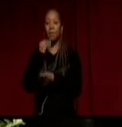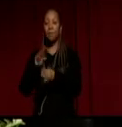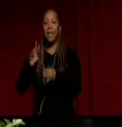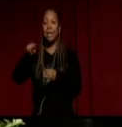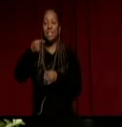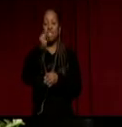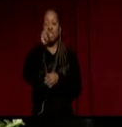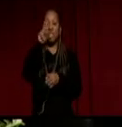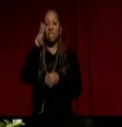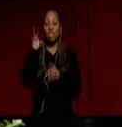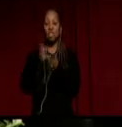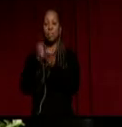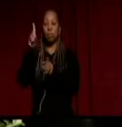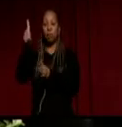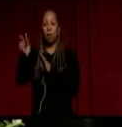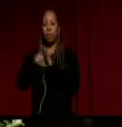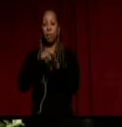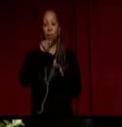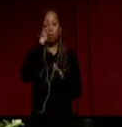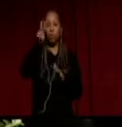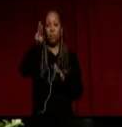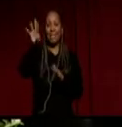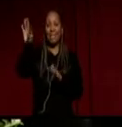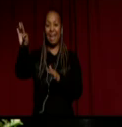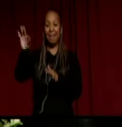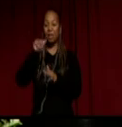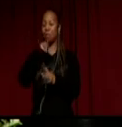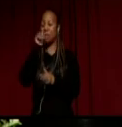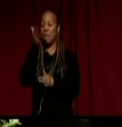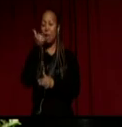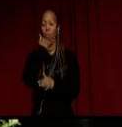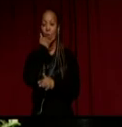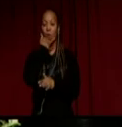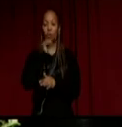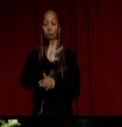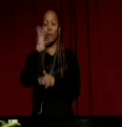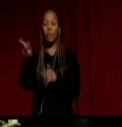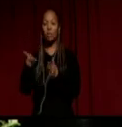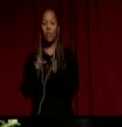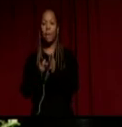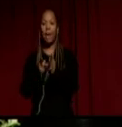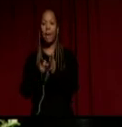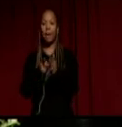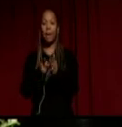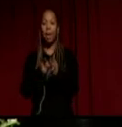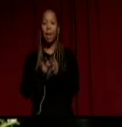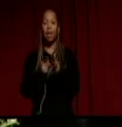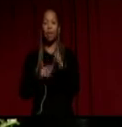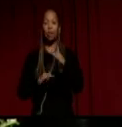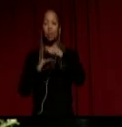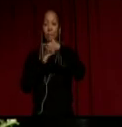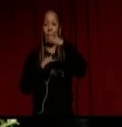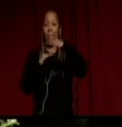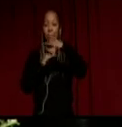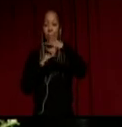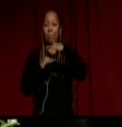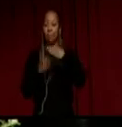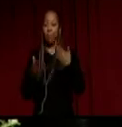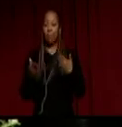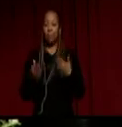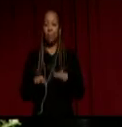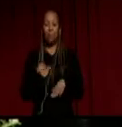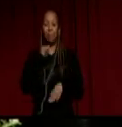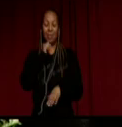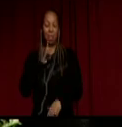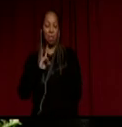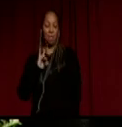Genesis 1:29 was not wrong, you know. So we need to go back to do some very basic things. We don't need nothing fancy, but we